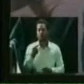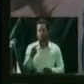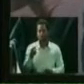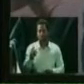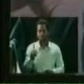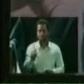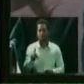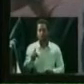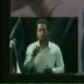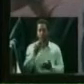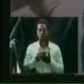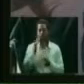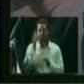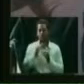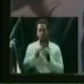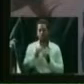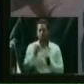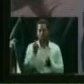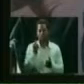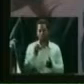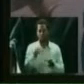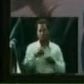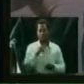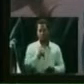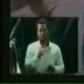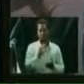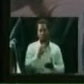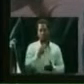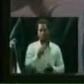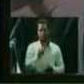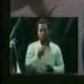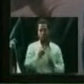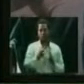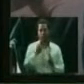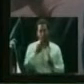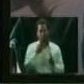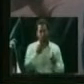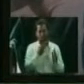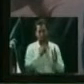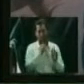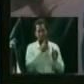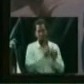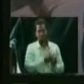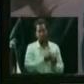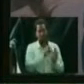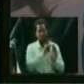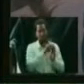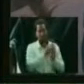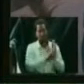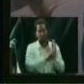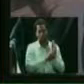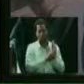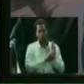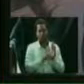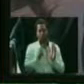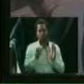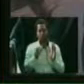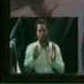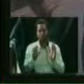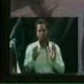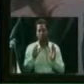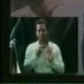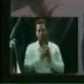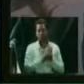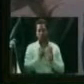his acceptance of this grant, and that his unilateral acceptance of it, in violation of both state law and BOE policy, was simply an oversight,